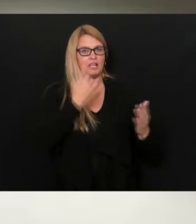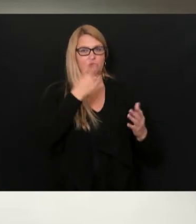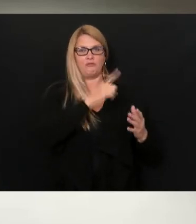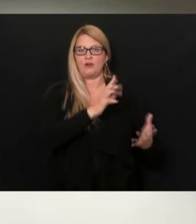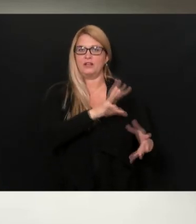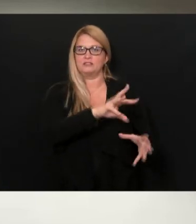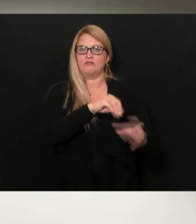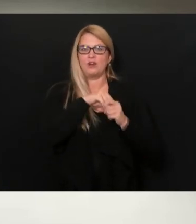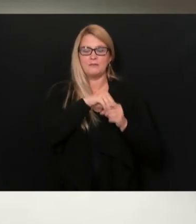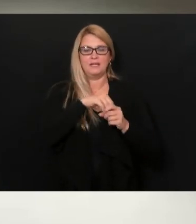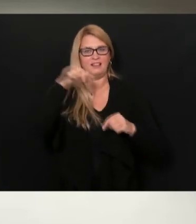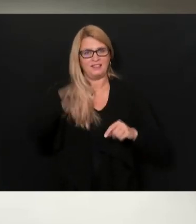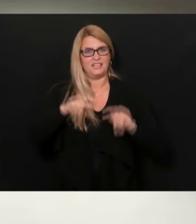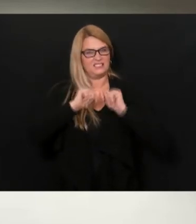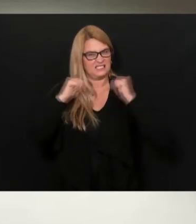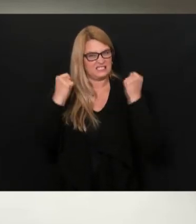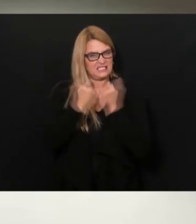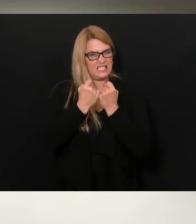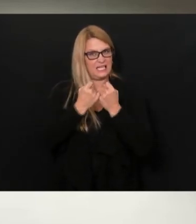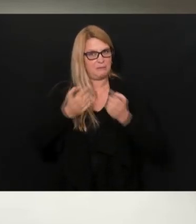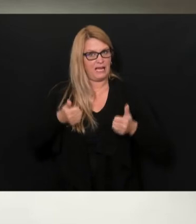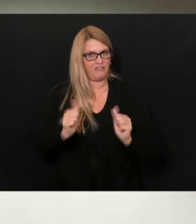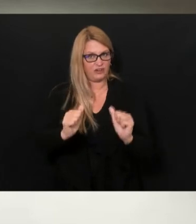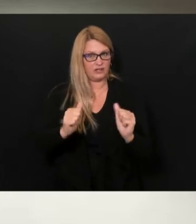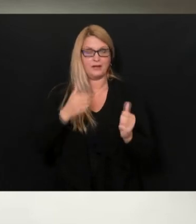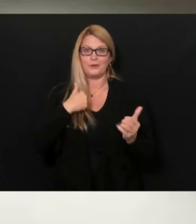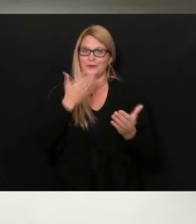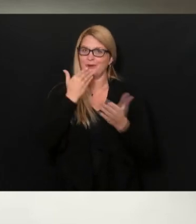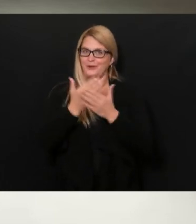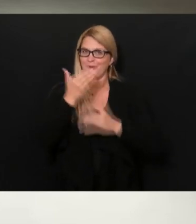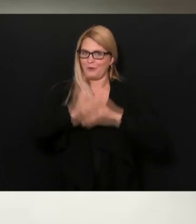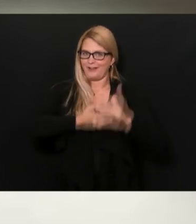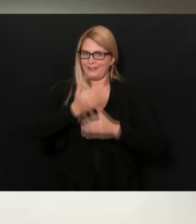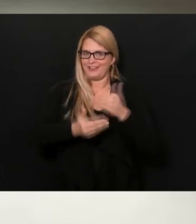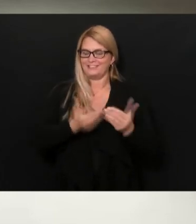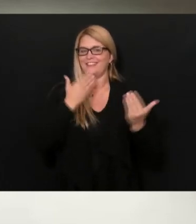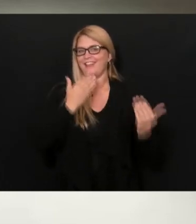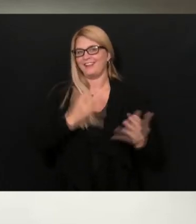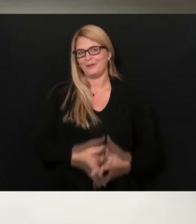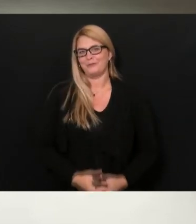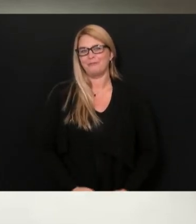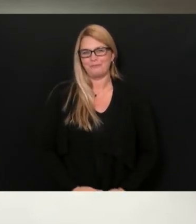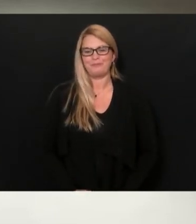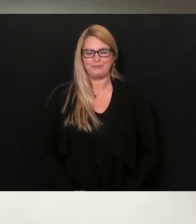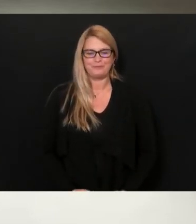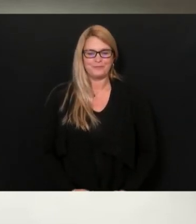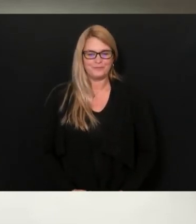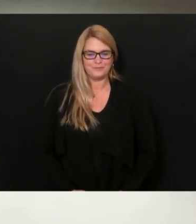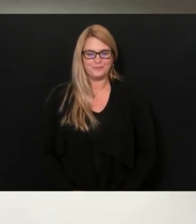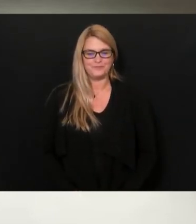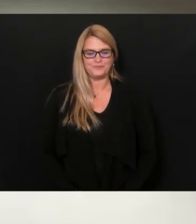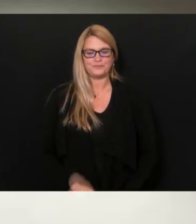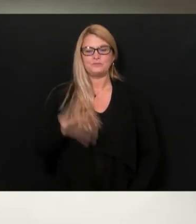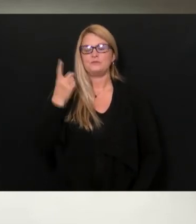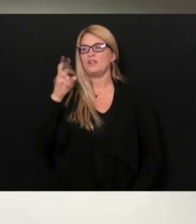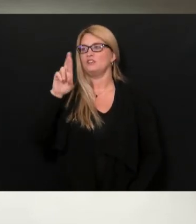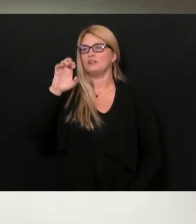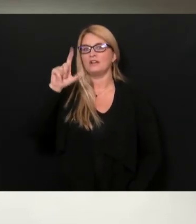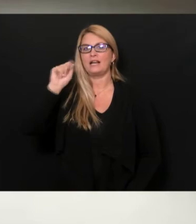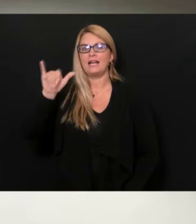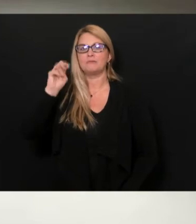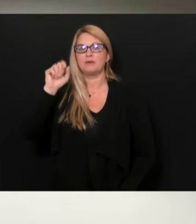This is a team effort, and we're making great progress. Thank you. All right, thank you, General. Next to Dr. Clay Marsh, our